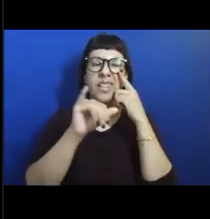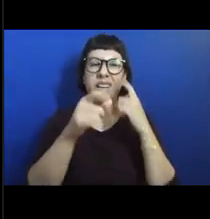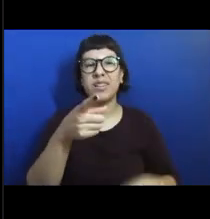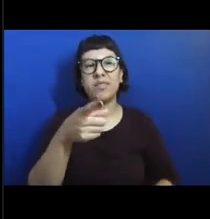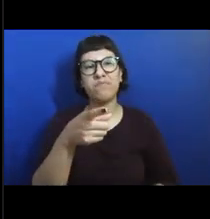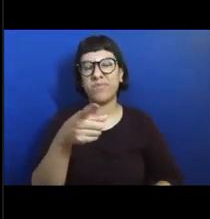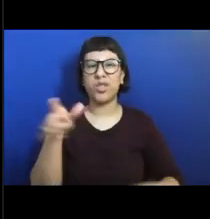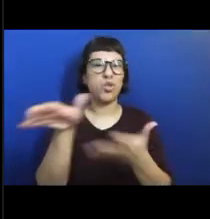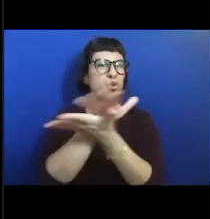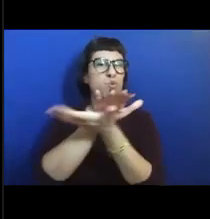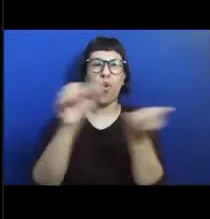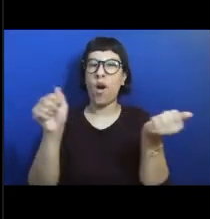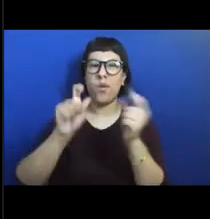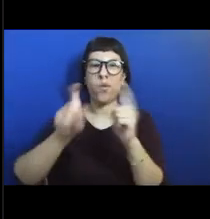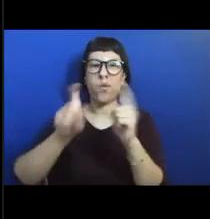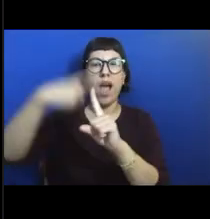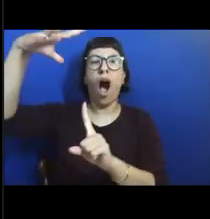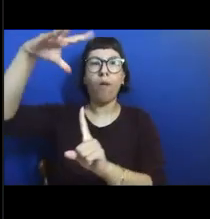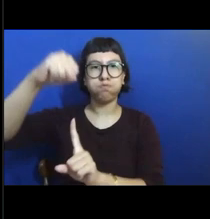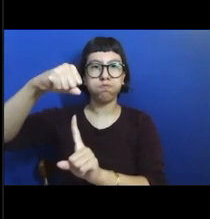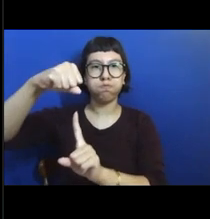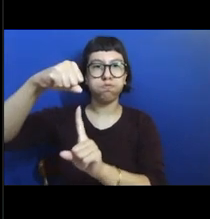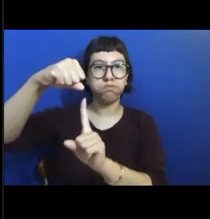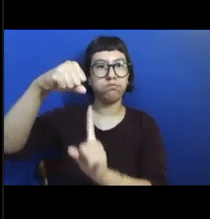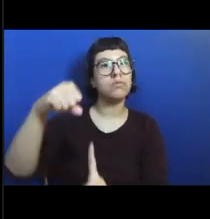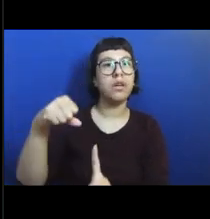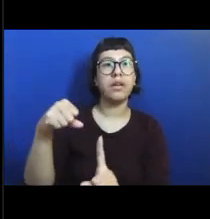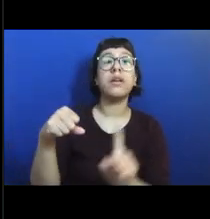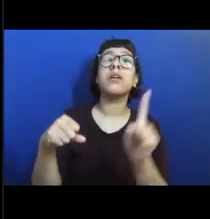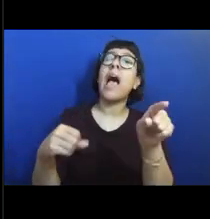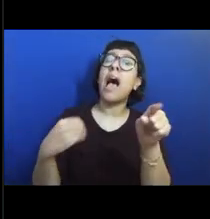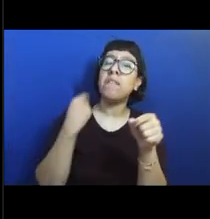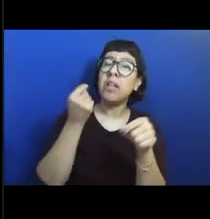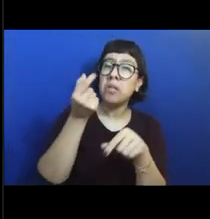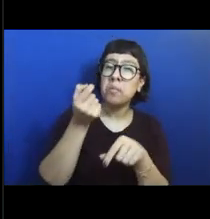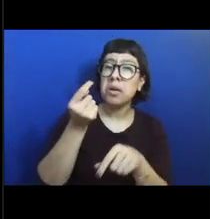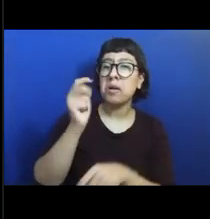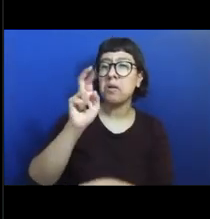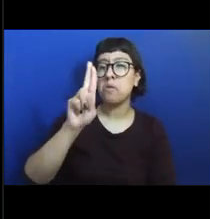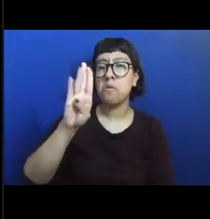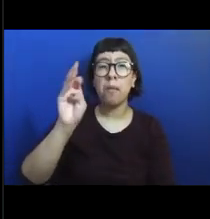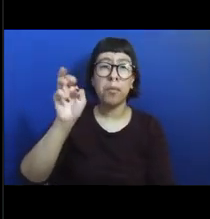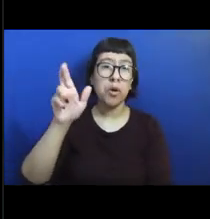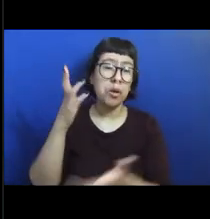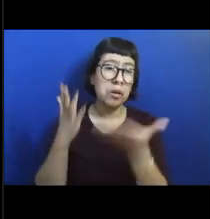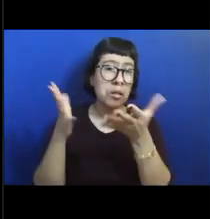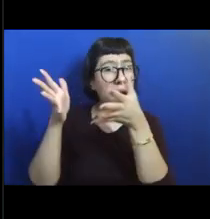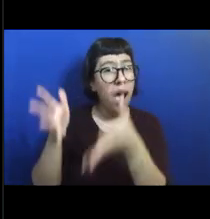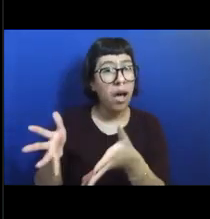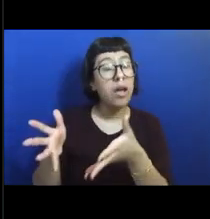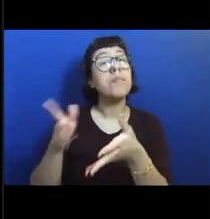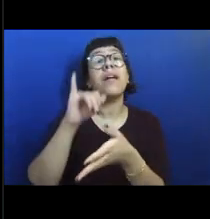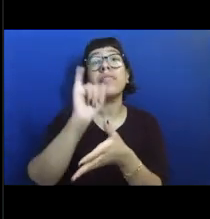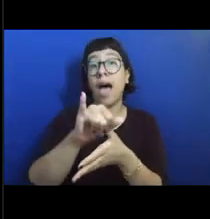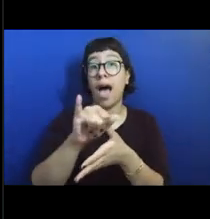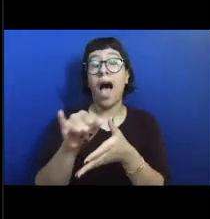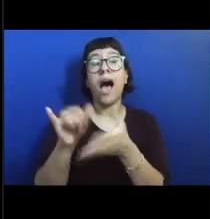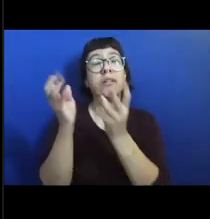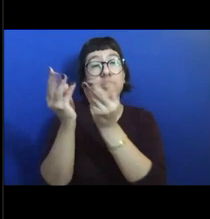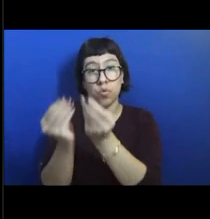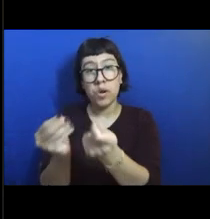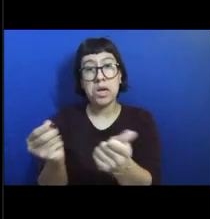gets destroyed. You might have a little piece of rubber here that's left over with the nozzle, and it actually degrades. This is not a high-grade